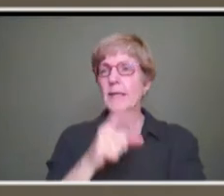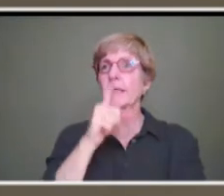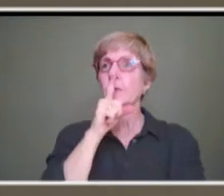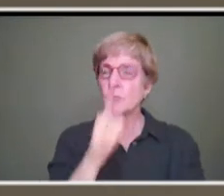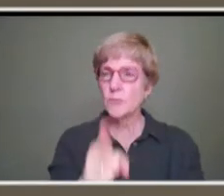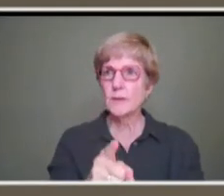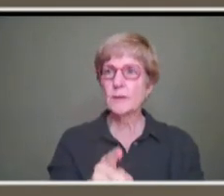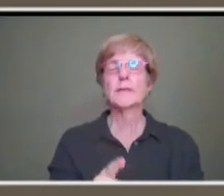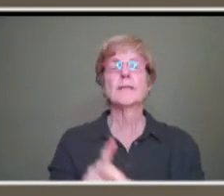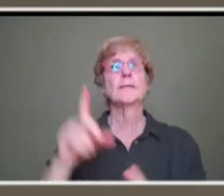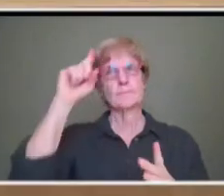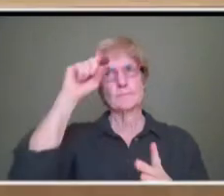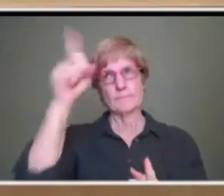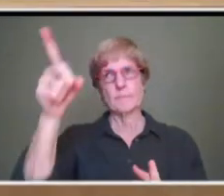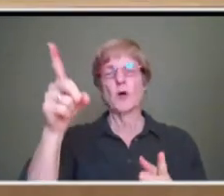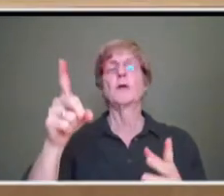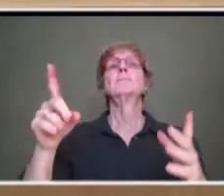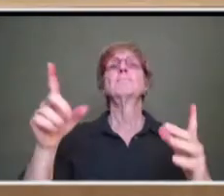decisions